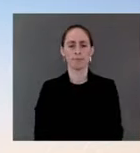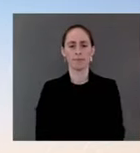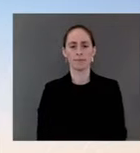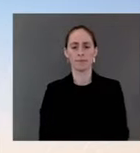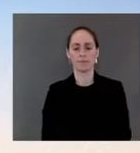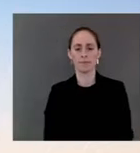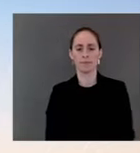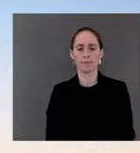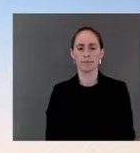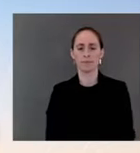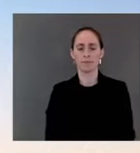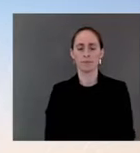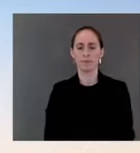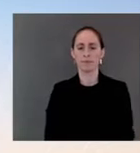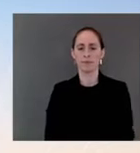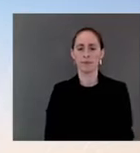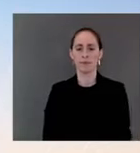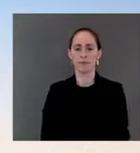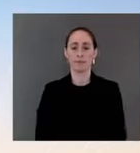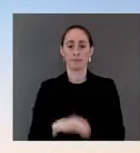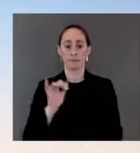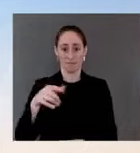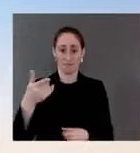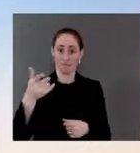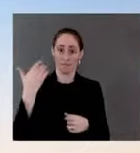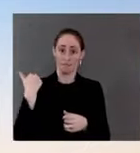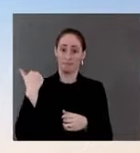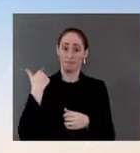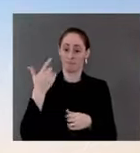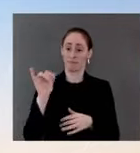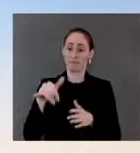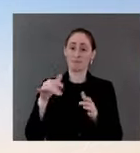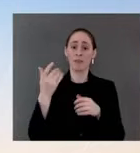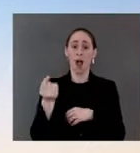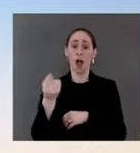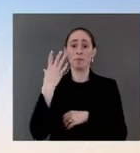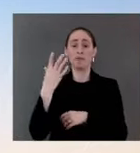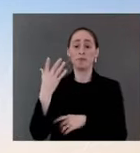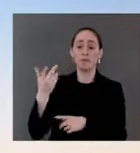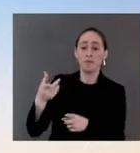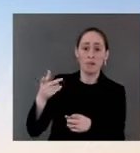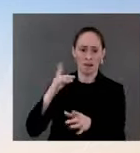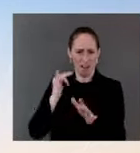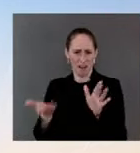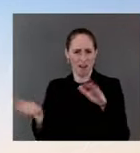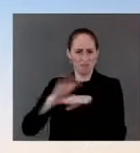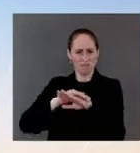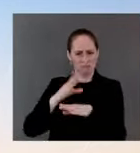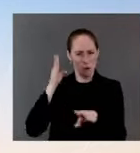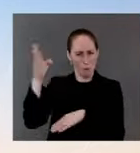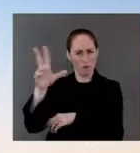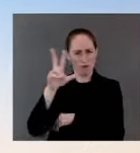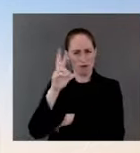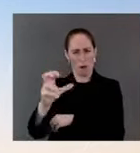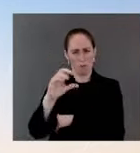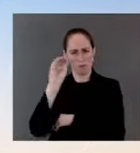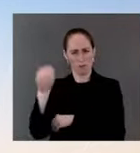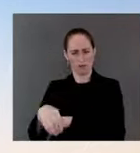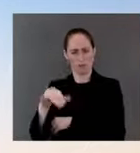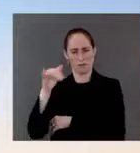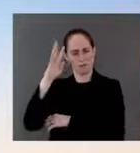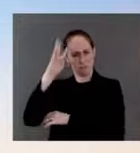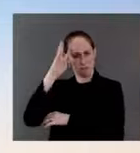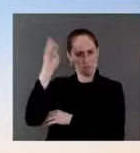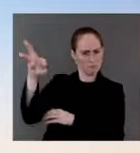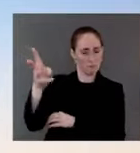300%. That should not be the case. That is not all attributed to supply chain issues, et cetera. So I just wanted to dig into some of the